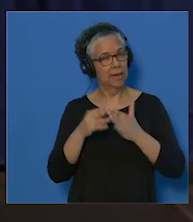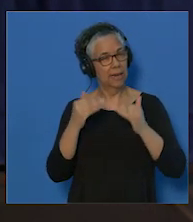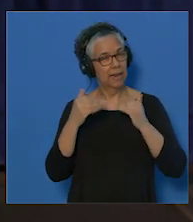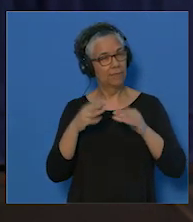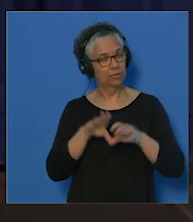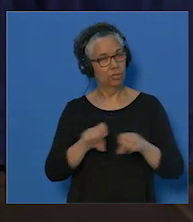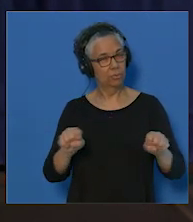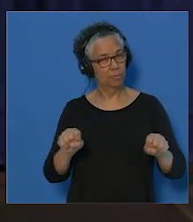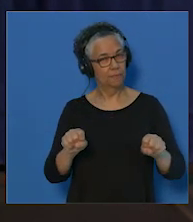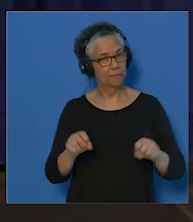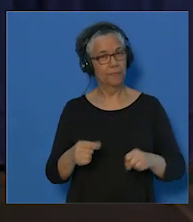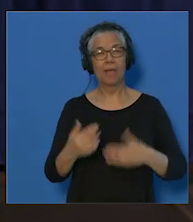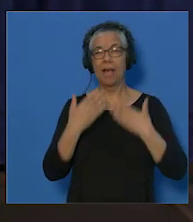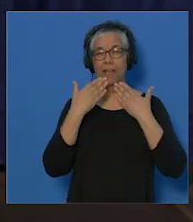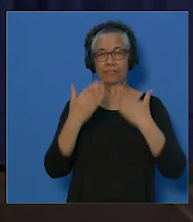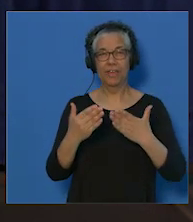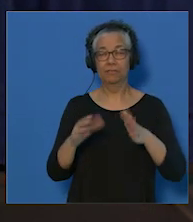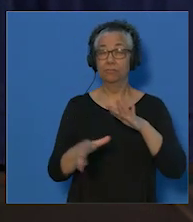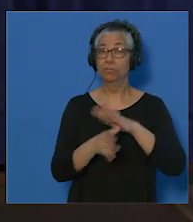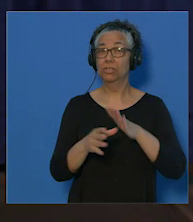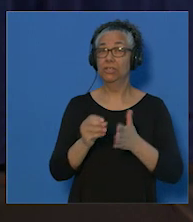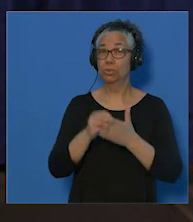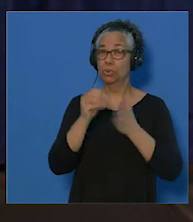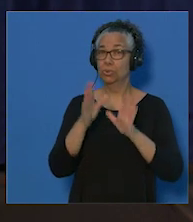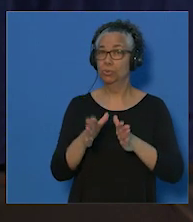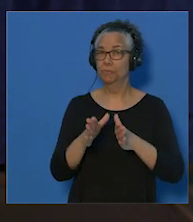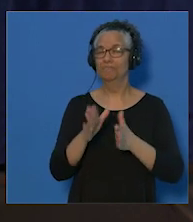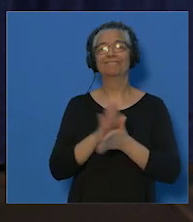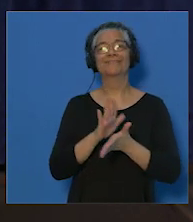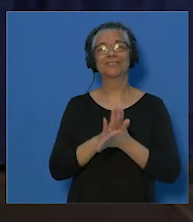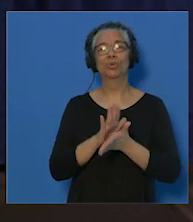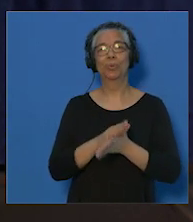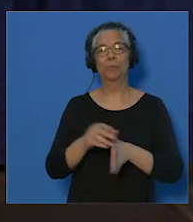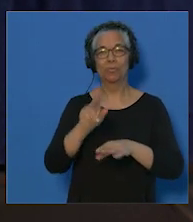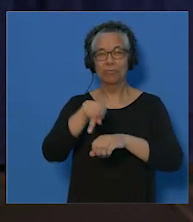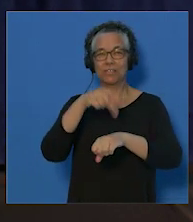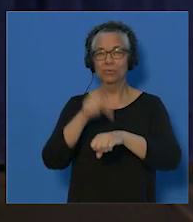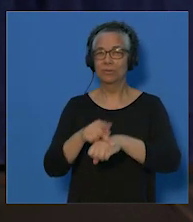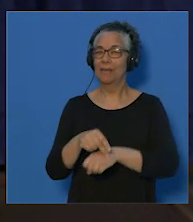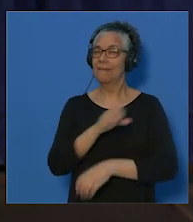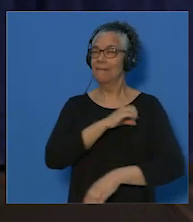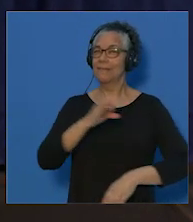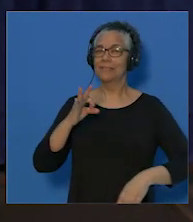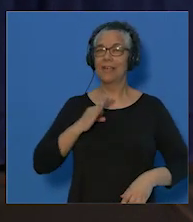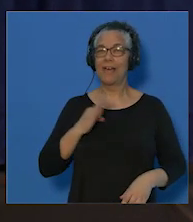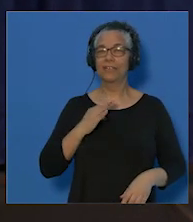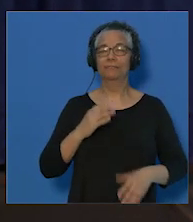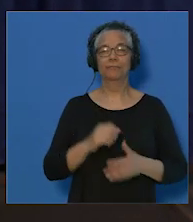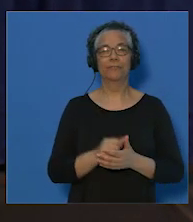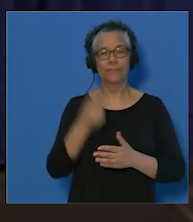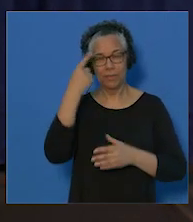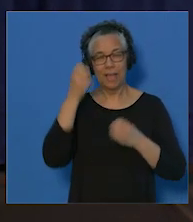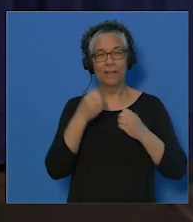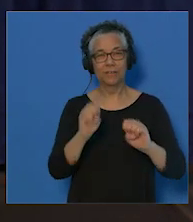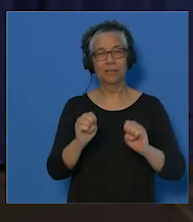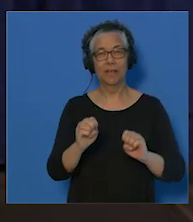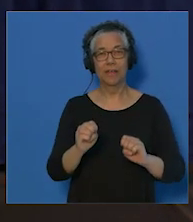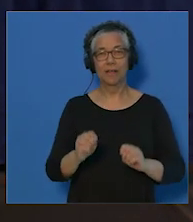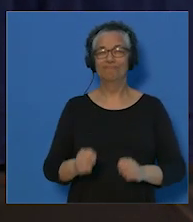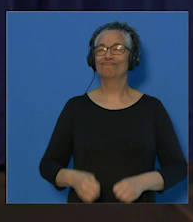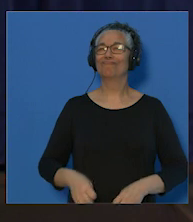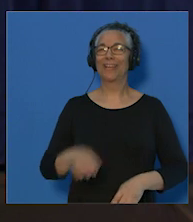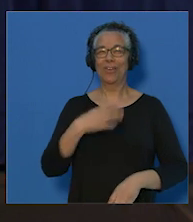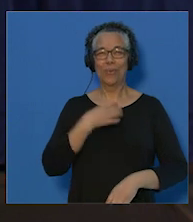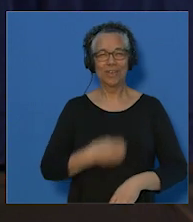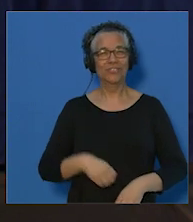school principals and staff for the collaborative efforts to facilitate remote learning for our students. I also wish our S4 students well in